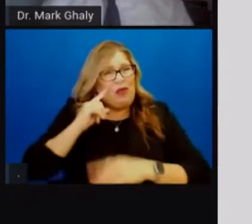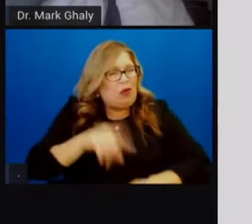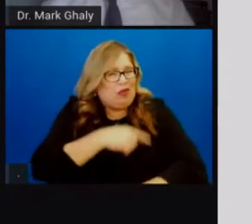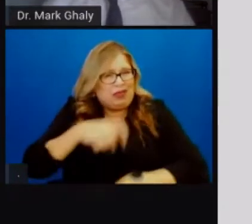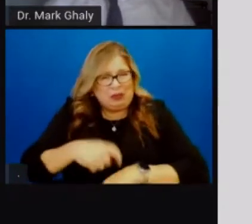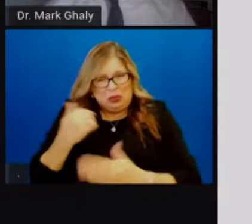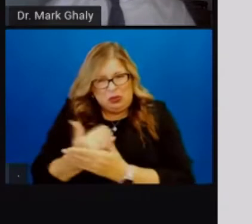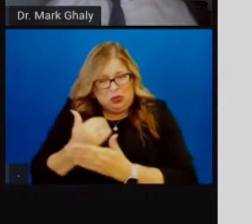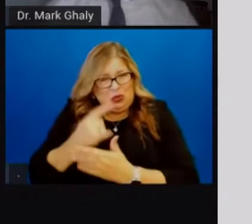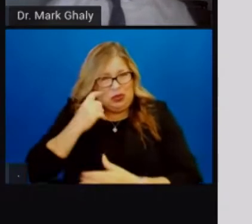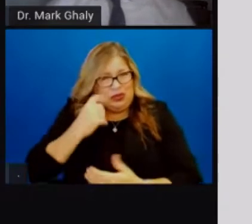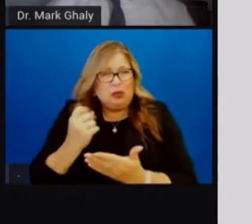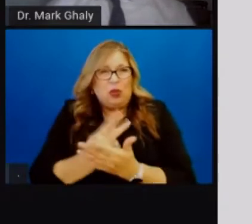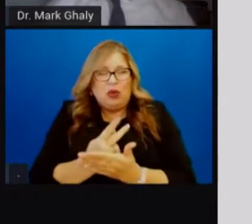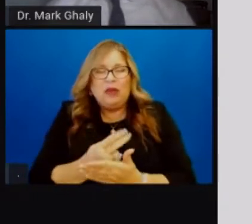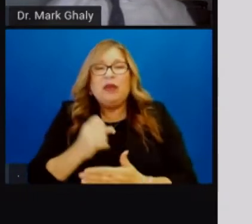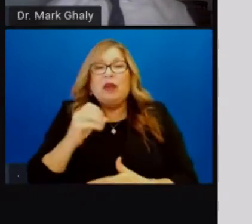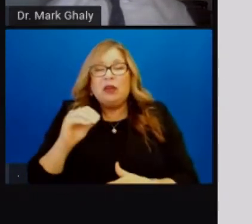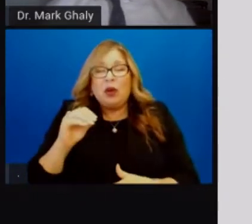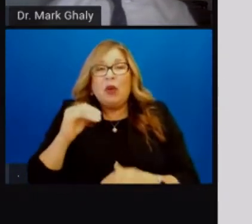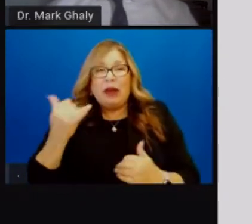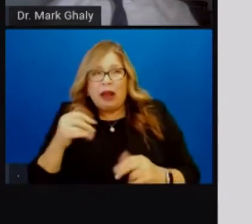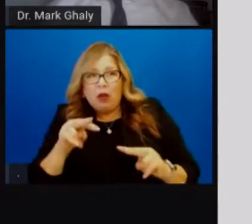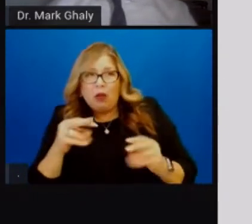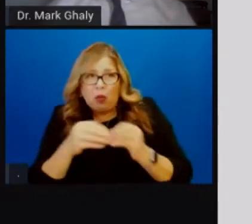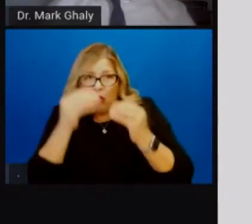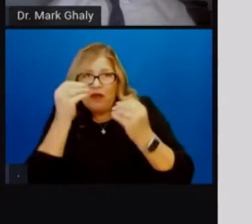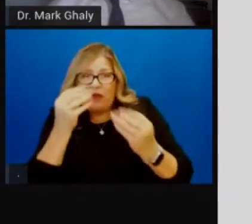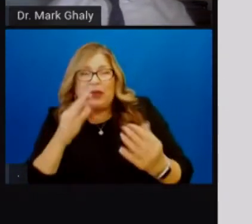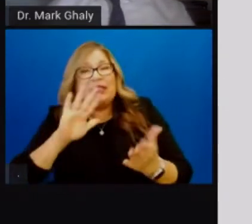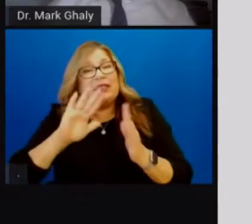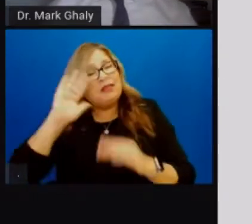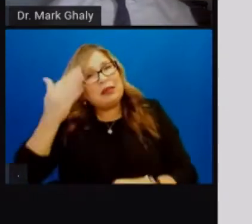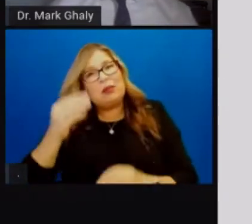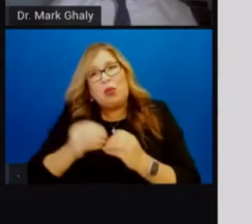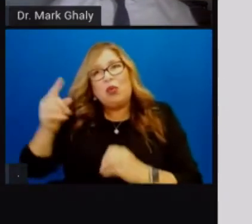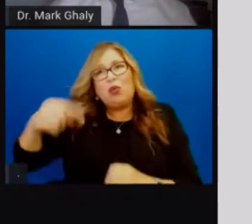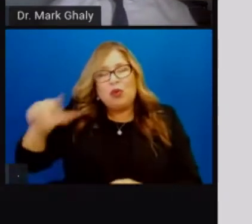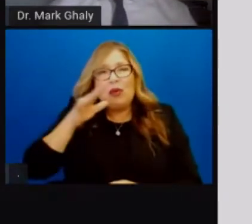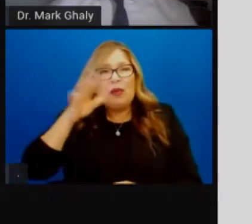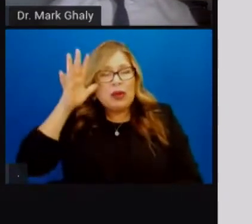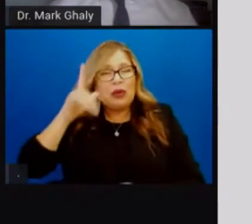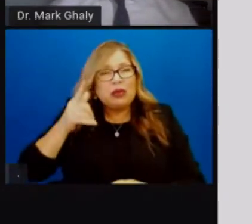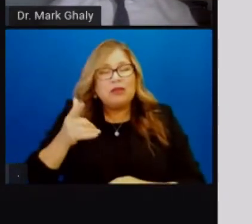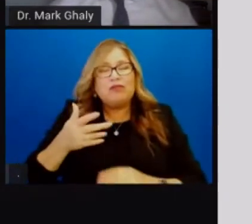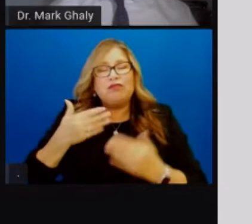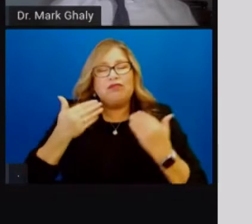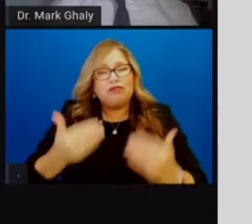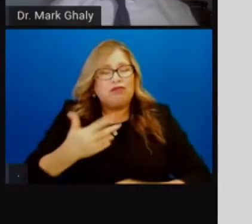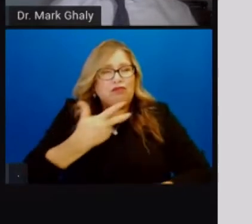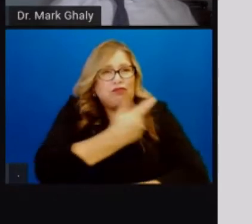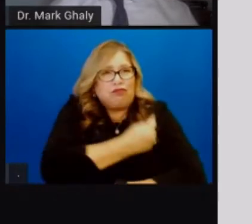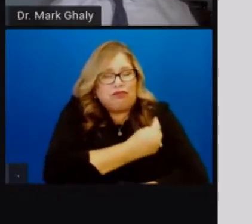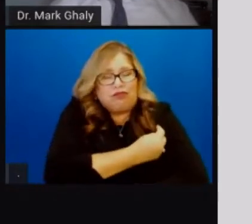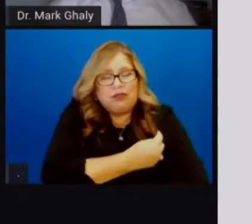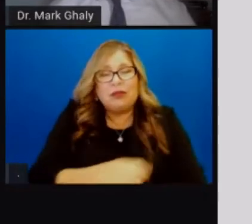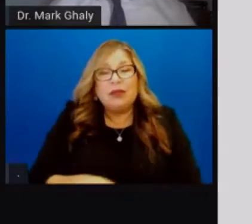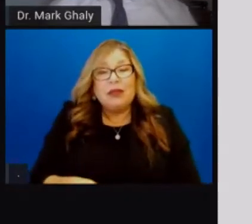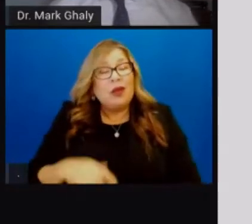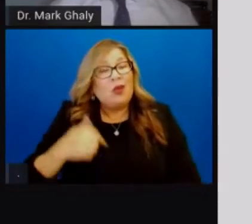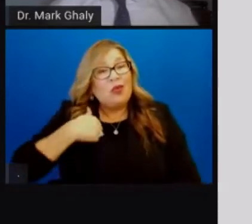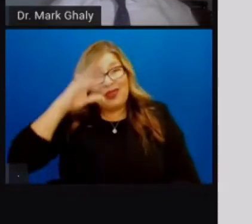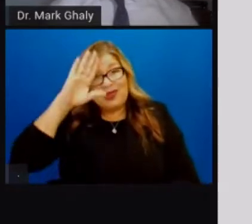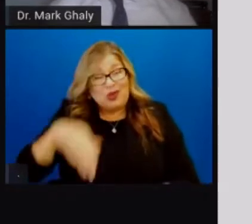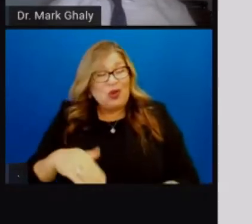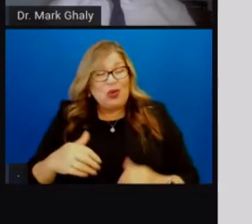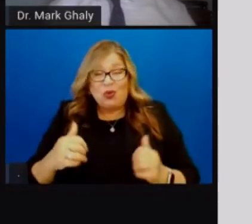continuing to go up, that the protection around severe consequences from COVID is still very strong, even for